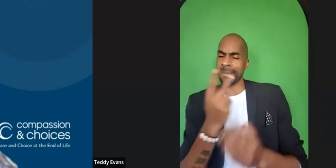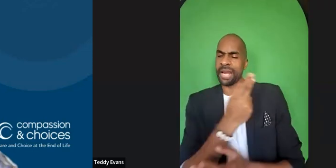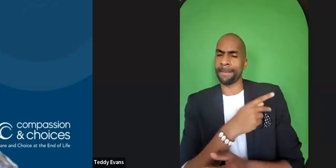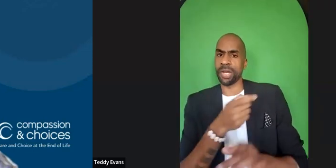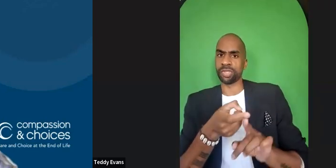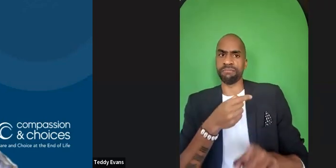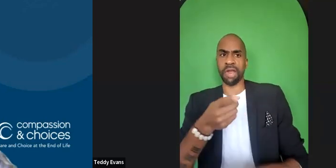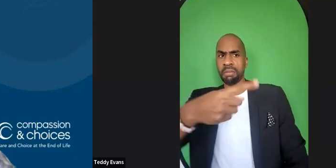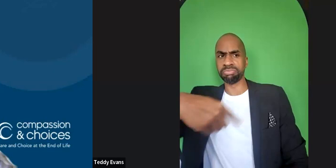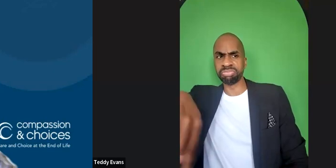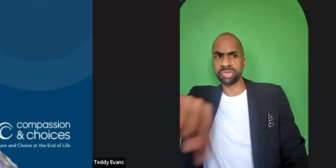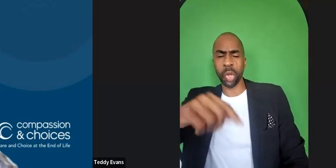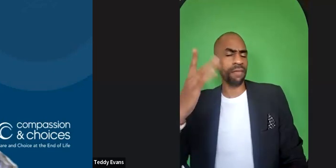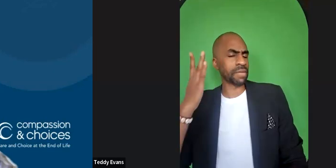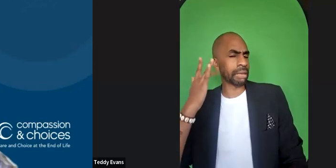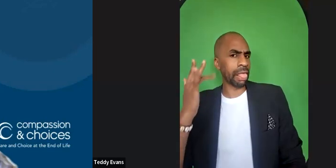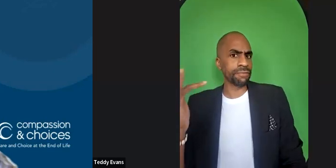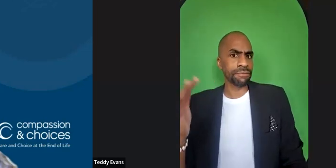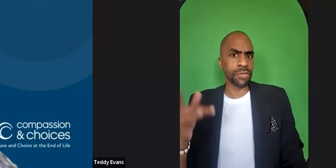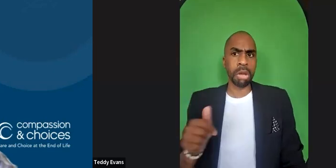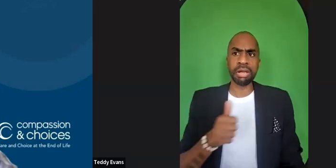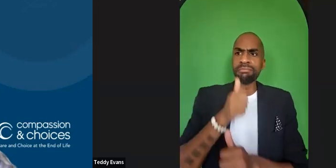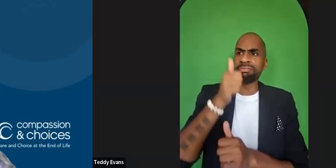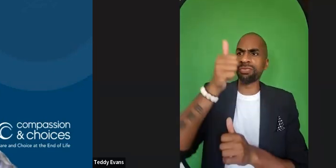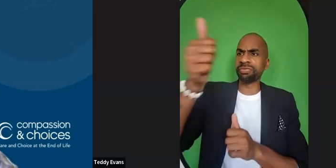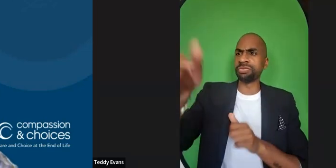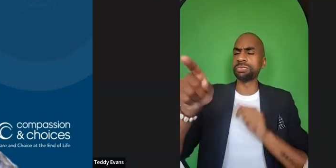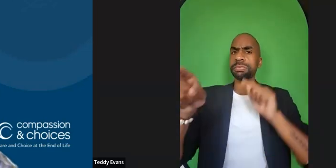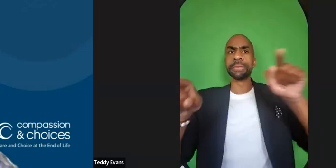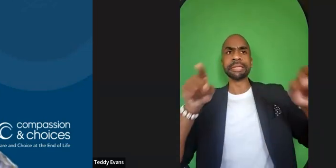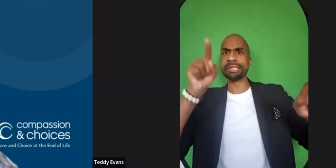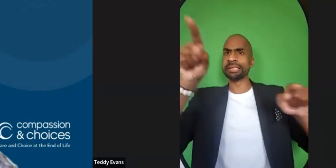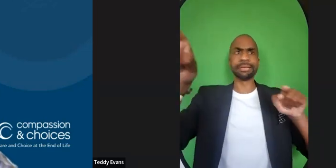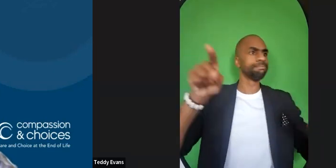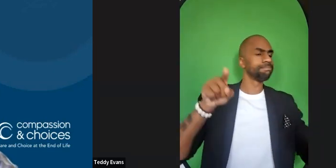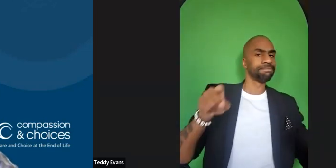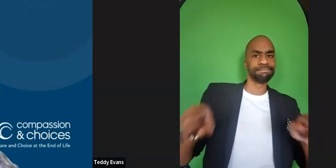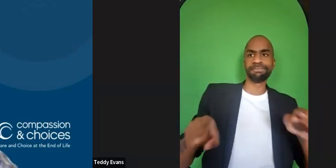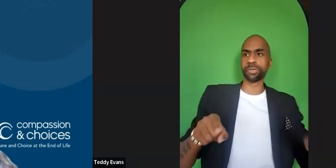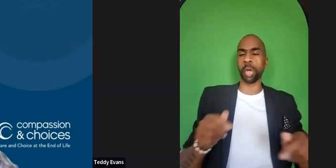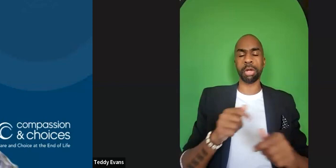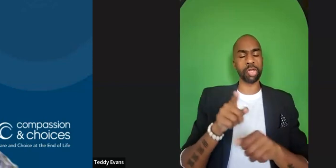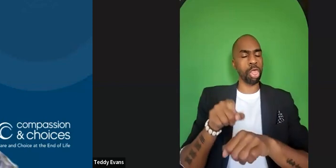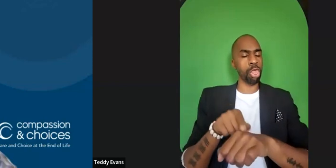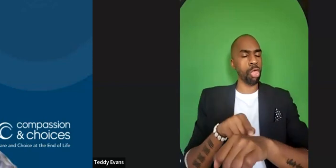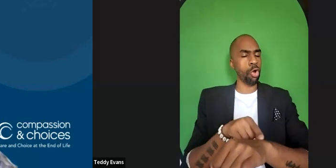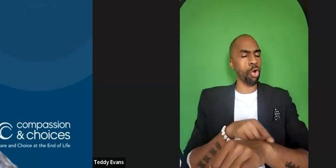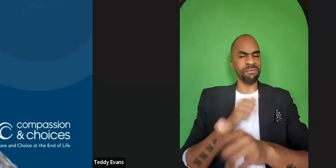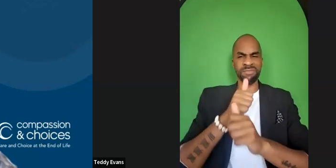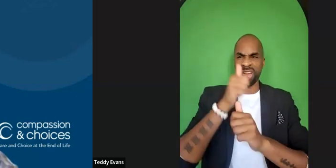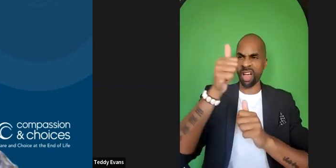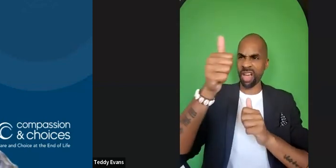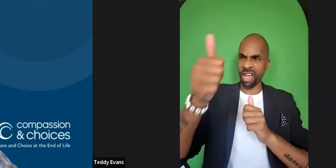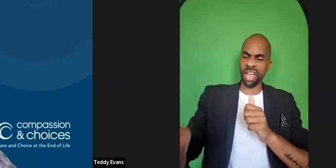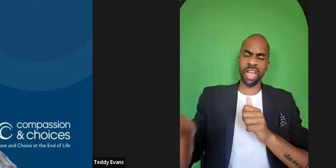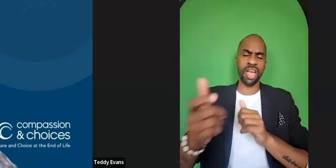beyond. And so, you know, it's a wide geographic catchment area and it's very long distance, very burdensome